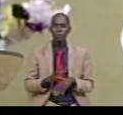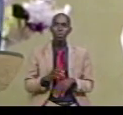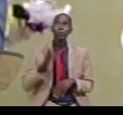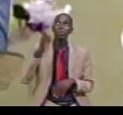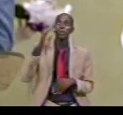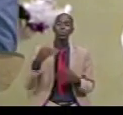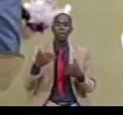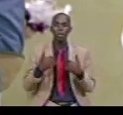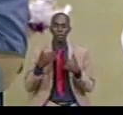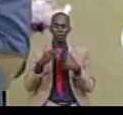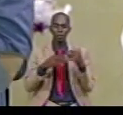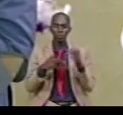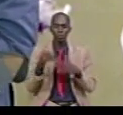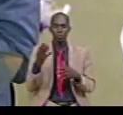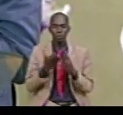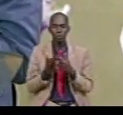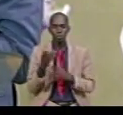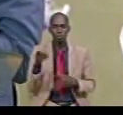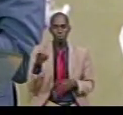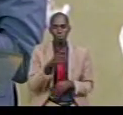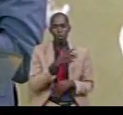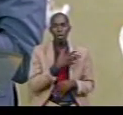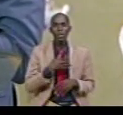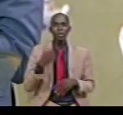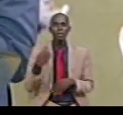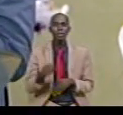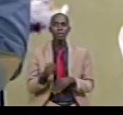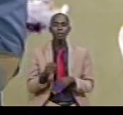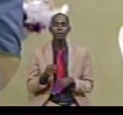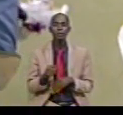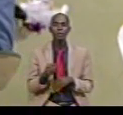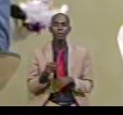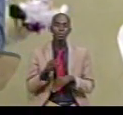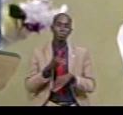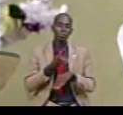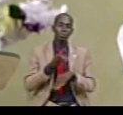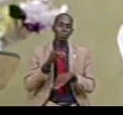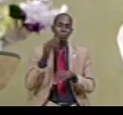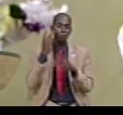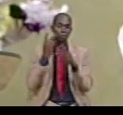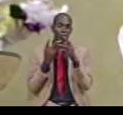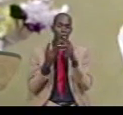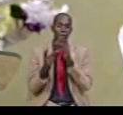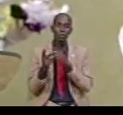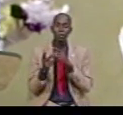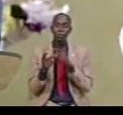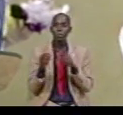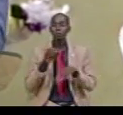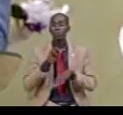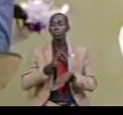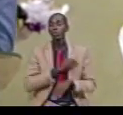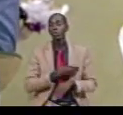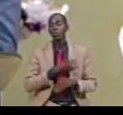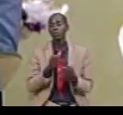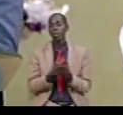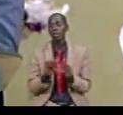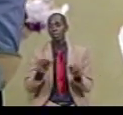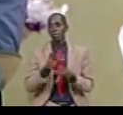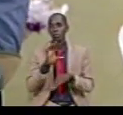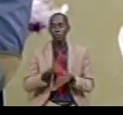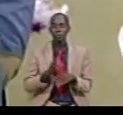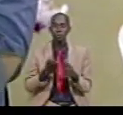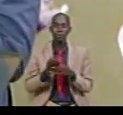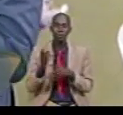built through you, and the mission of that same church all over the world. Truly, we can